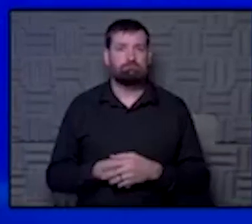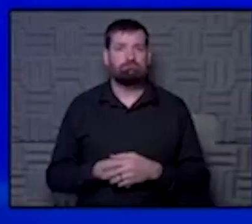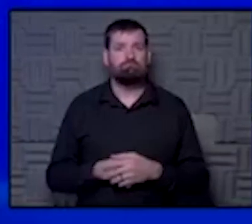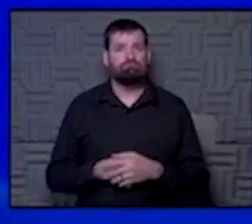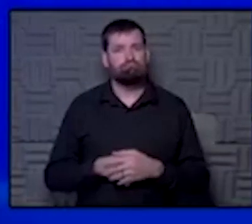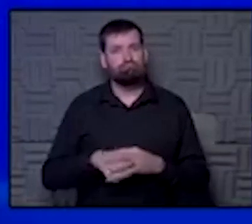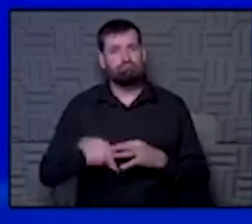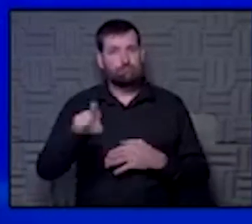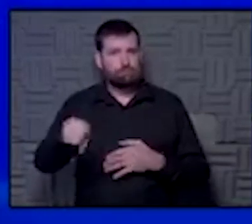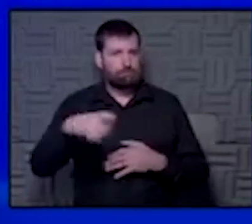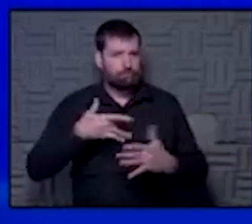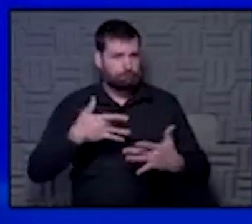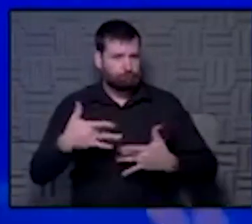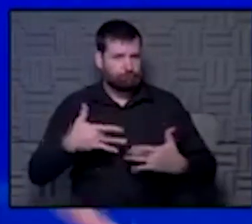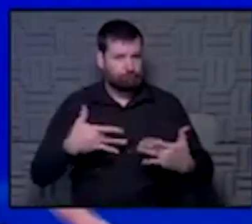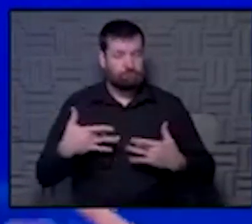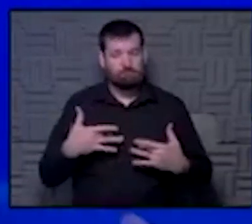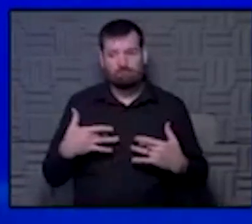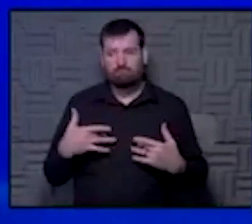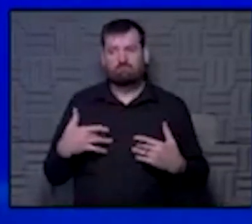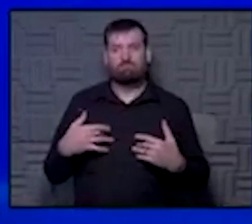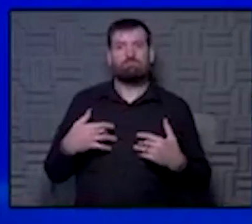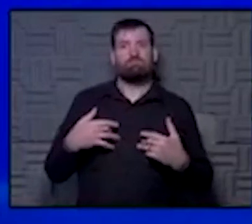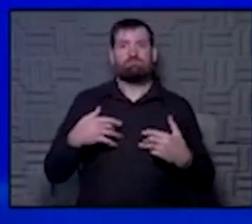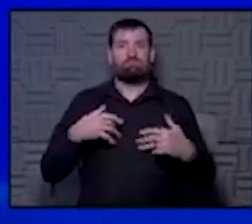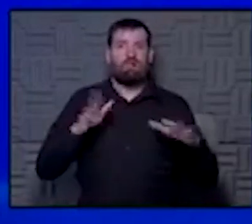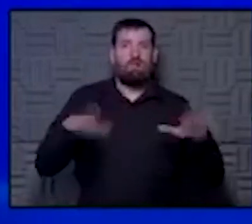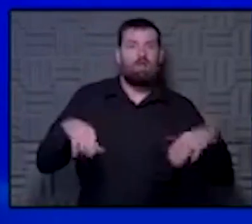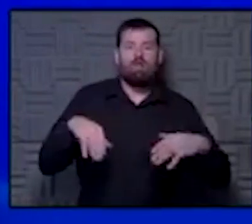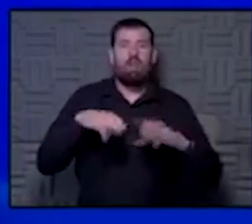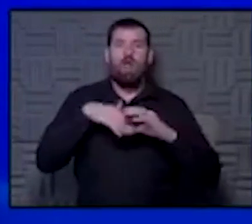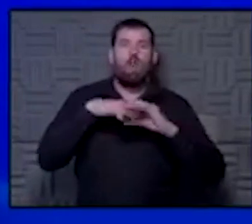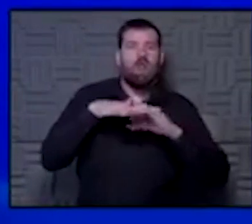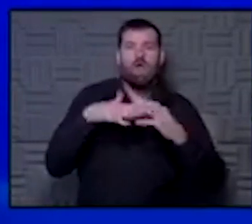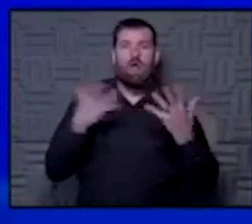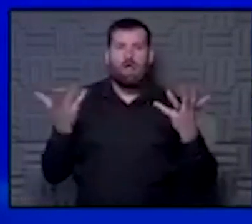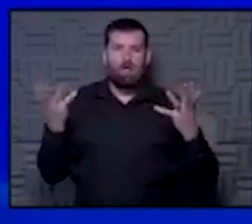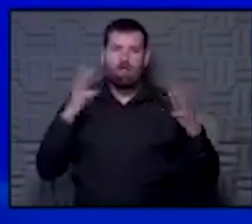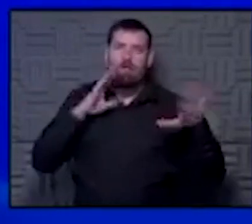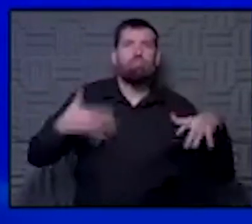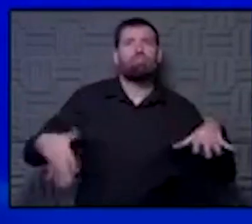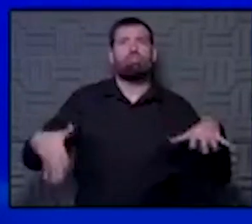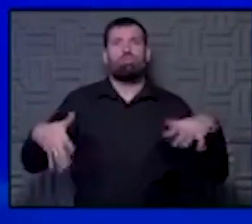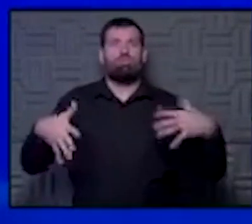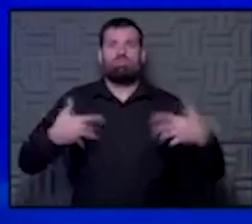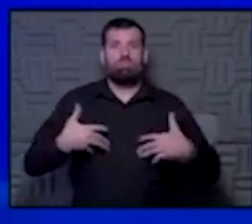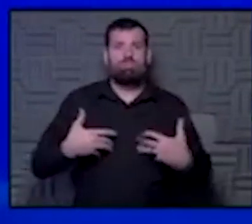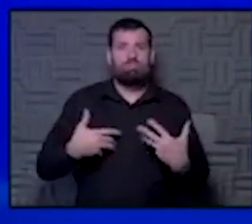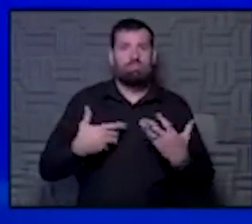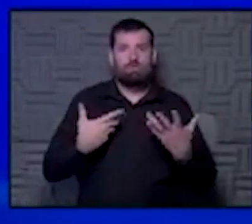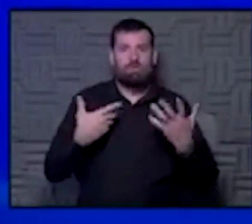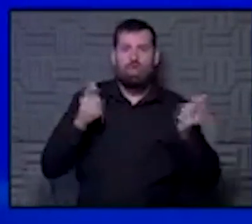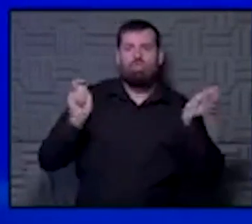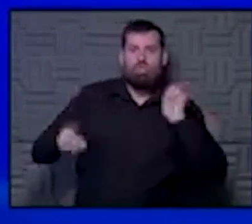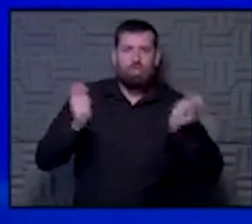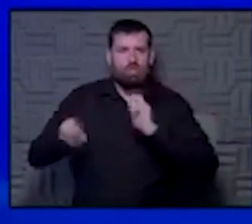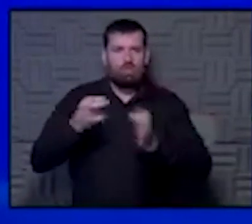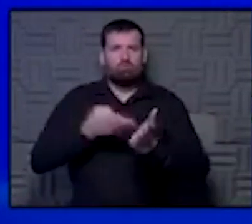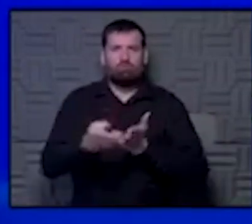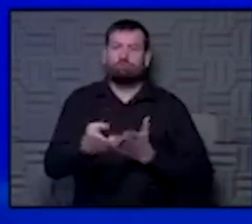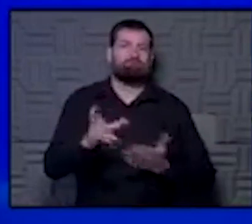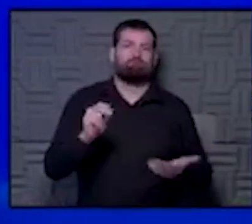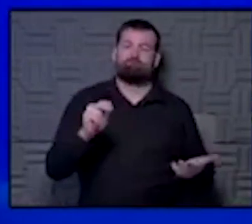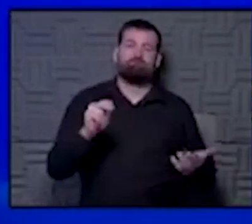for concern. And you know, we're not alarmists on here. We're not flapjackers, and we're not going to flap our arms and jack with the truth. We're going to tell you it as it